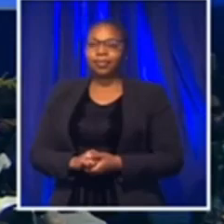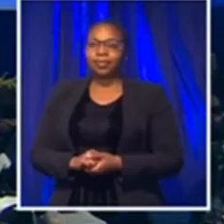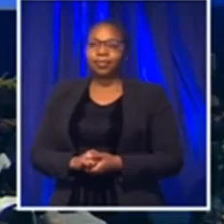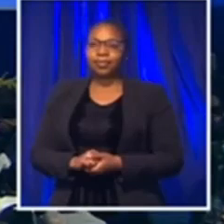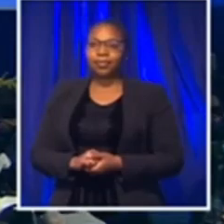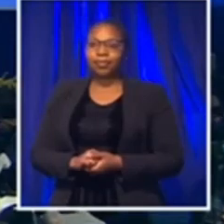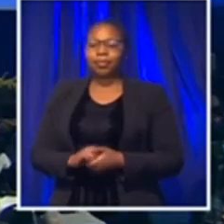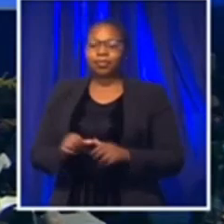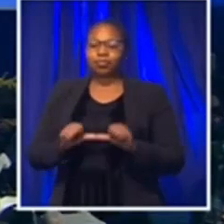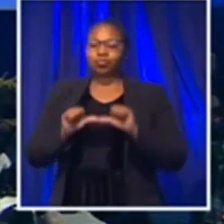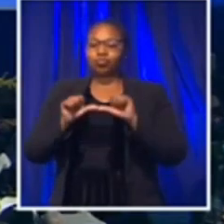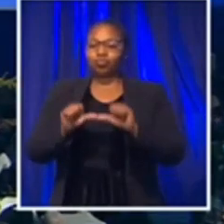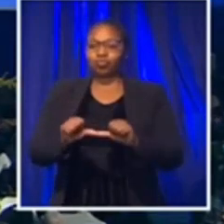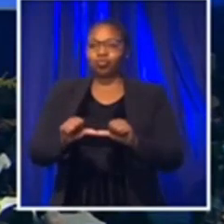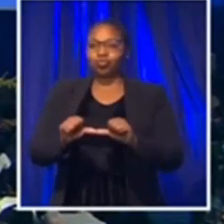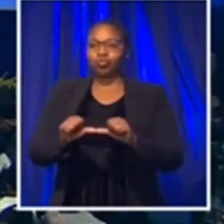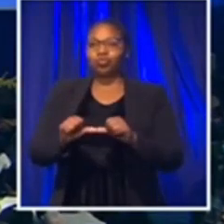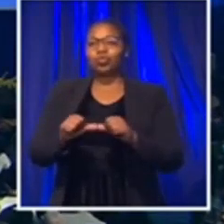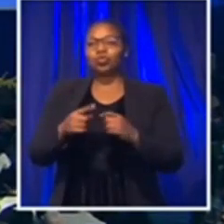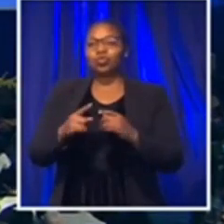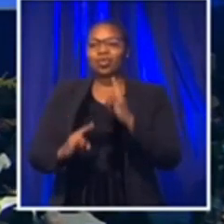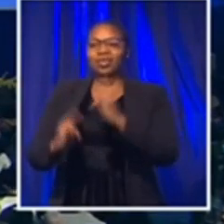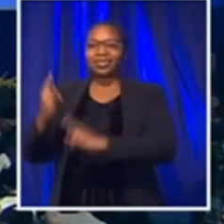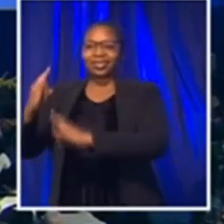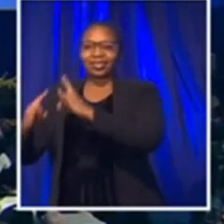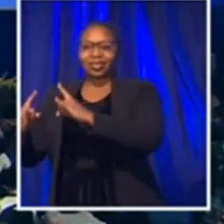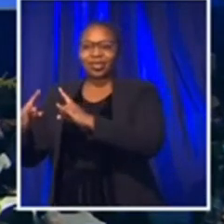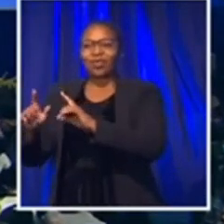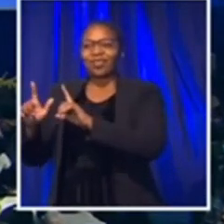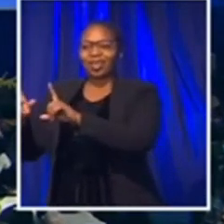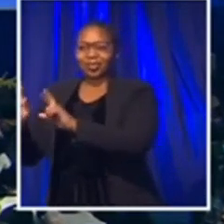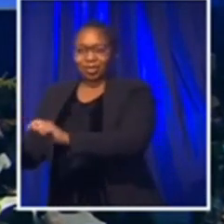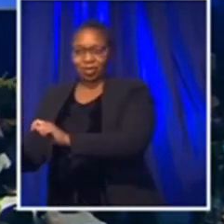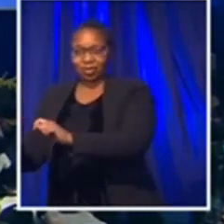And we'll proceed to the city of Cape Town.